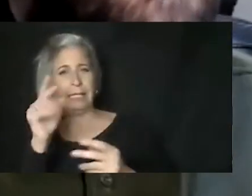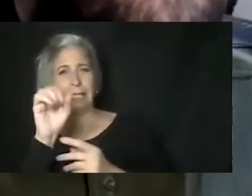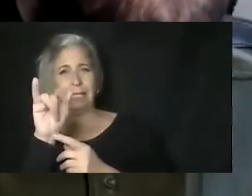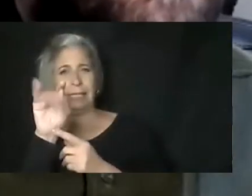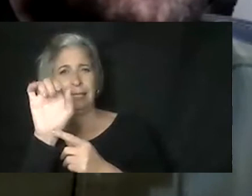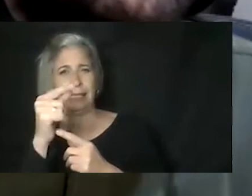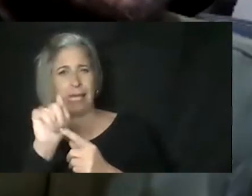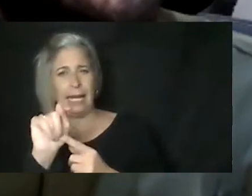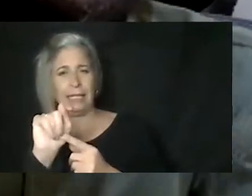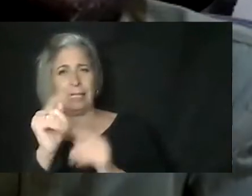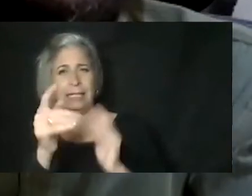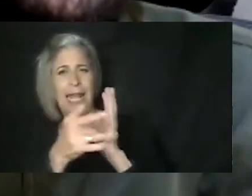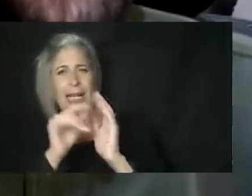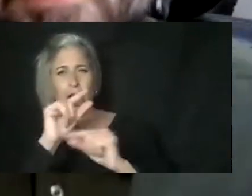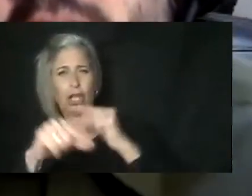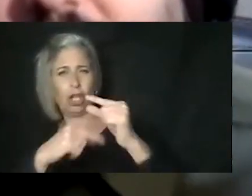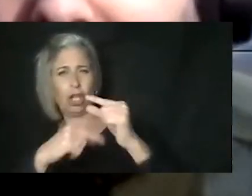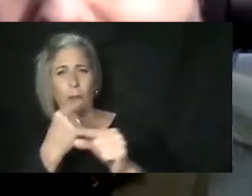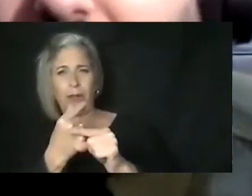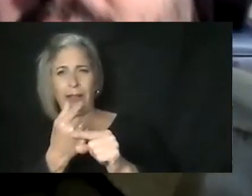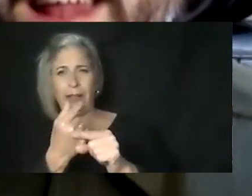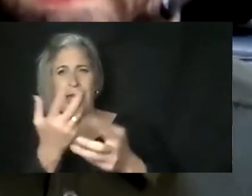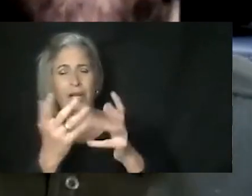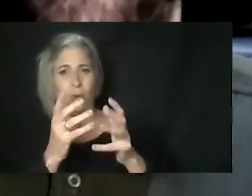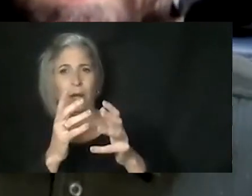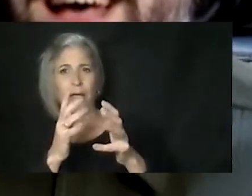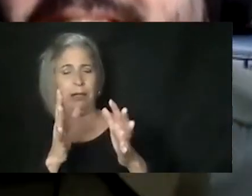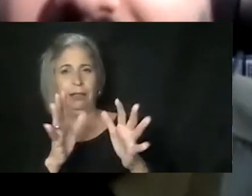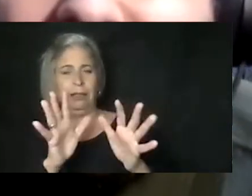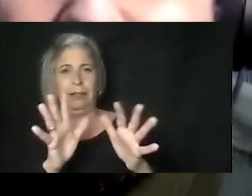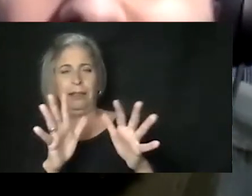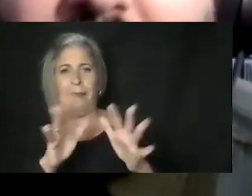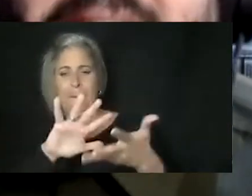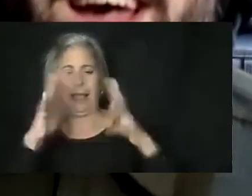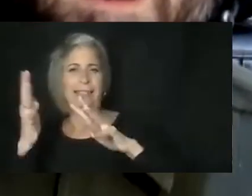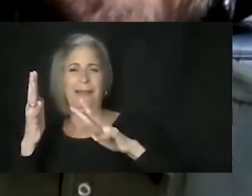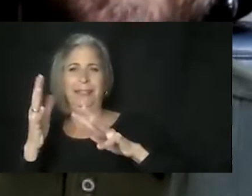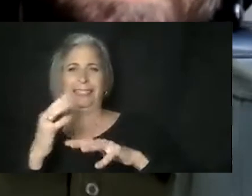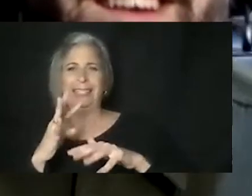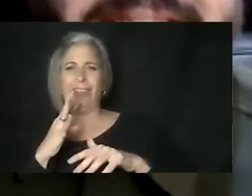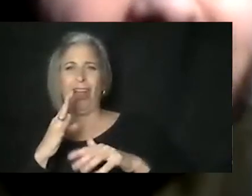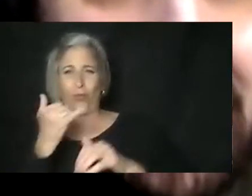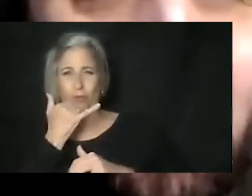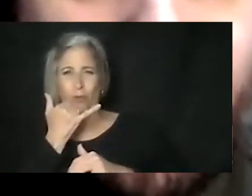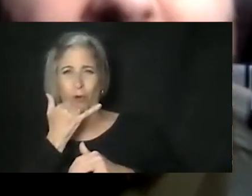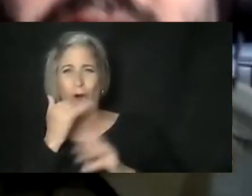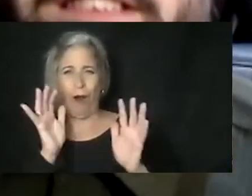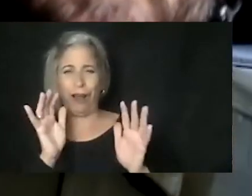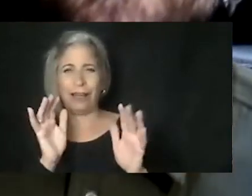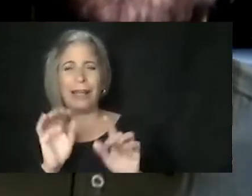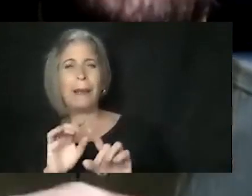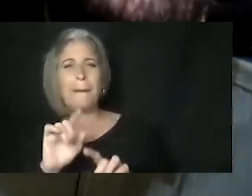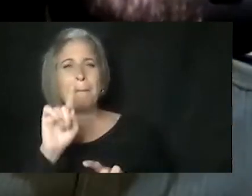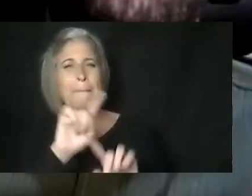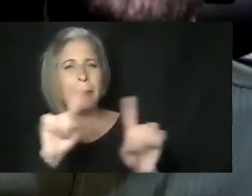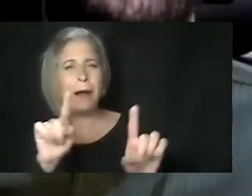I can't find my notes there primarily because I don't want to wing it and misspeak in some way, because this stuff